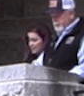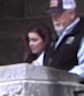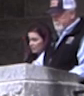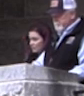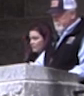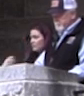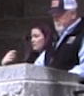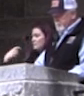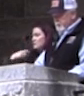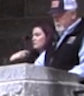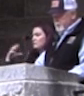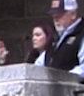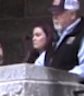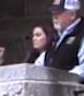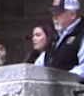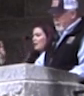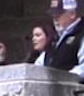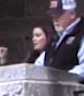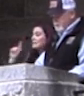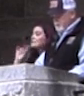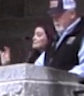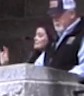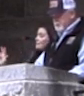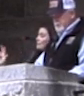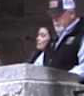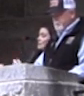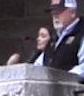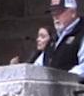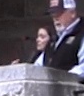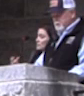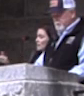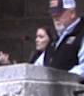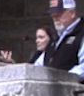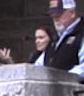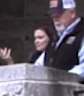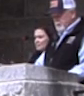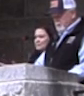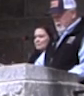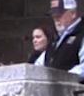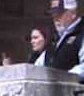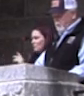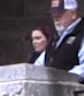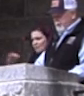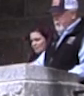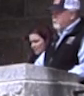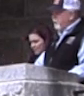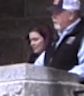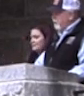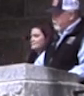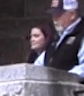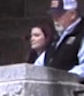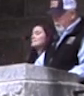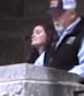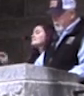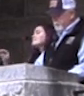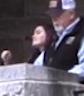Omar Bradley. For 73 years, he was missing in action. On Memorial Day,